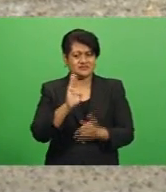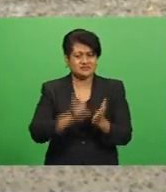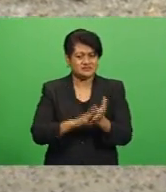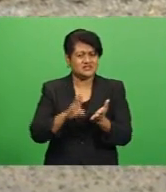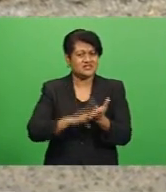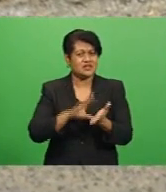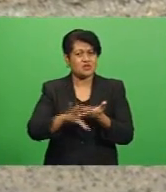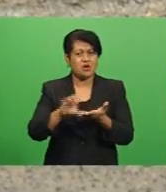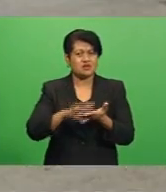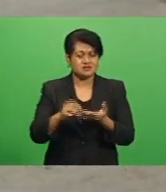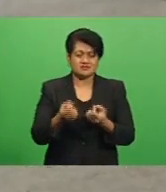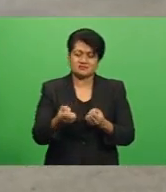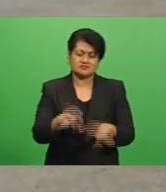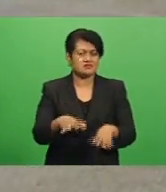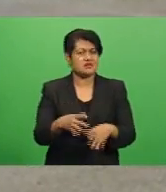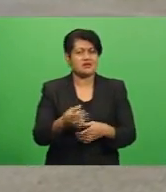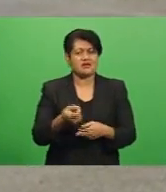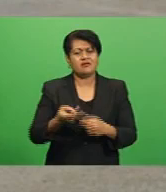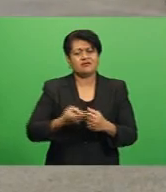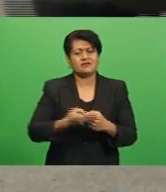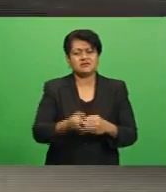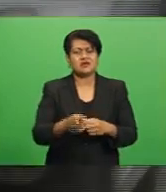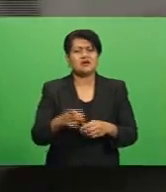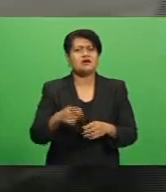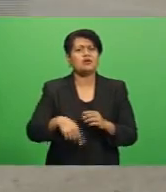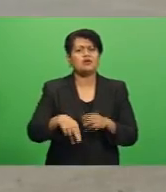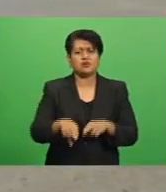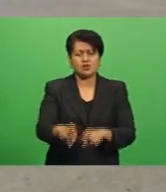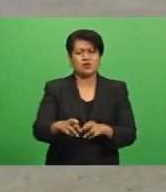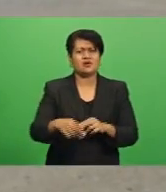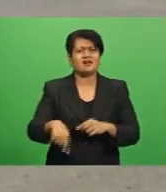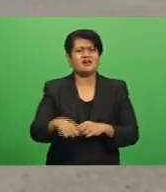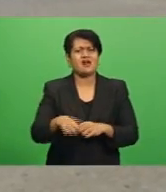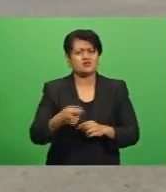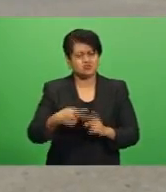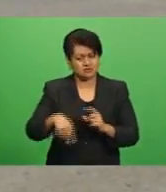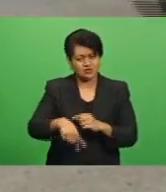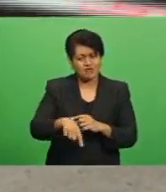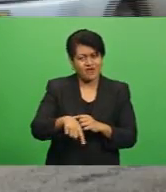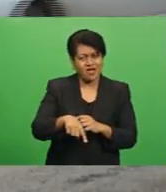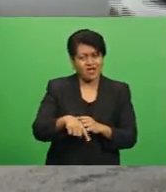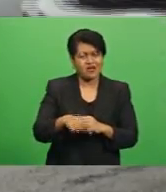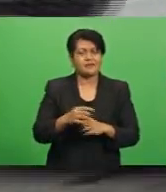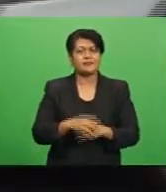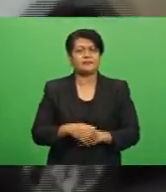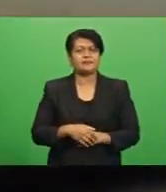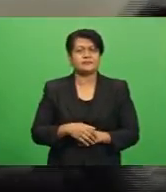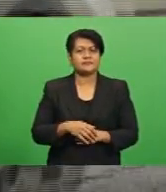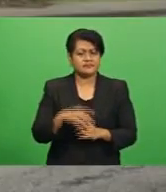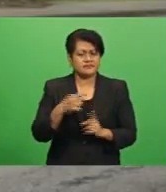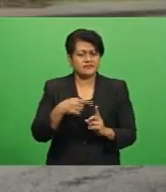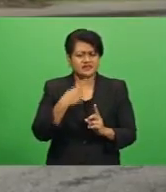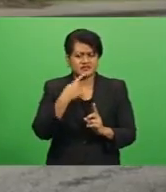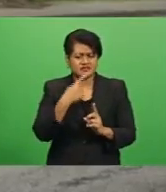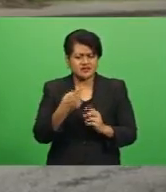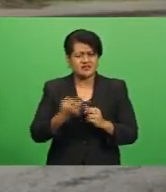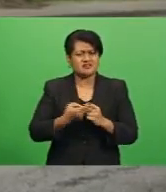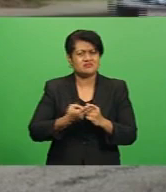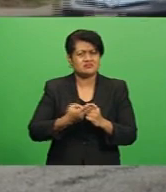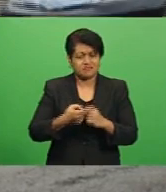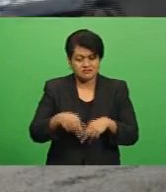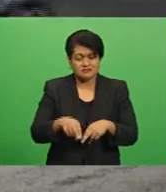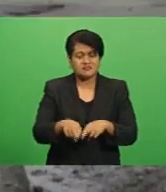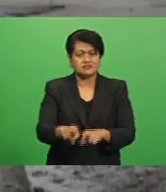along 36 kilometers of road around Suva before Christmas. Acting Chief Executive Kamal Prasad says pothole repairs will